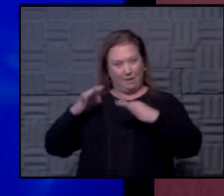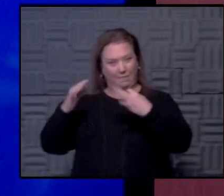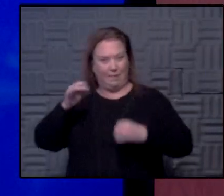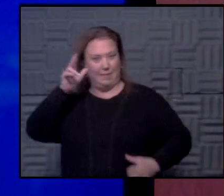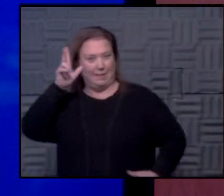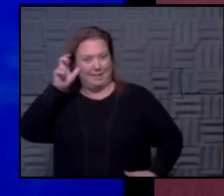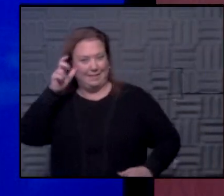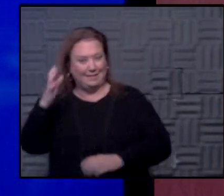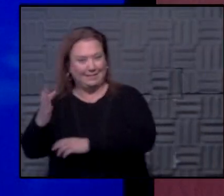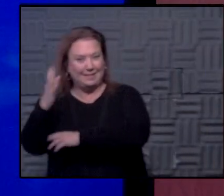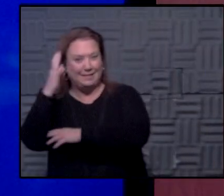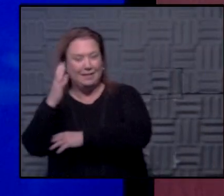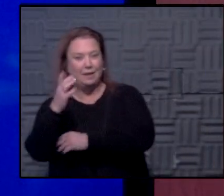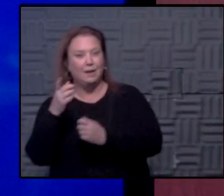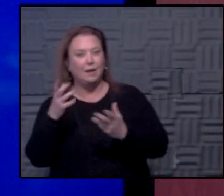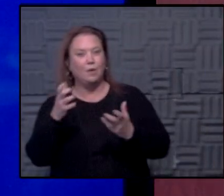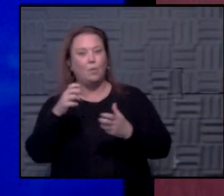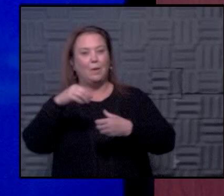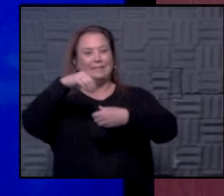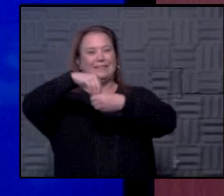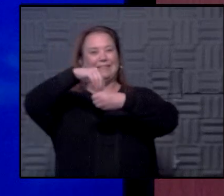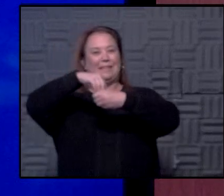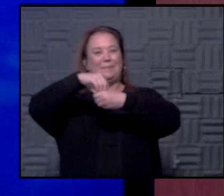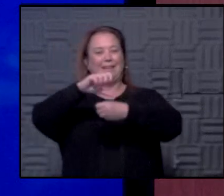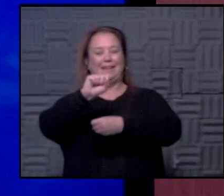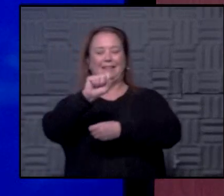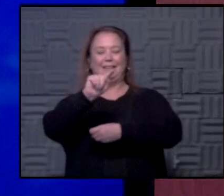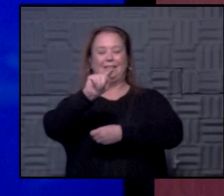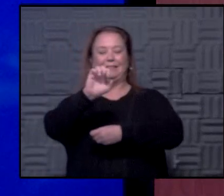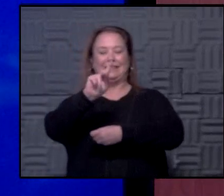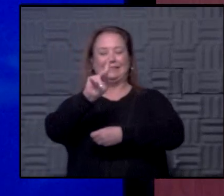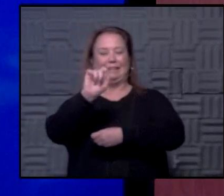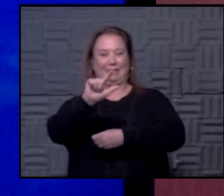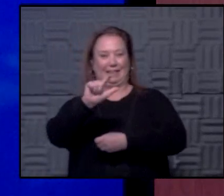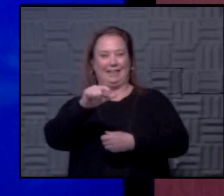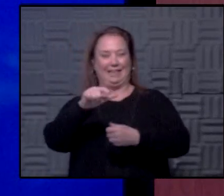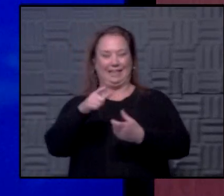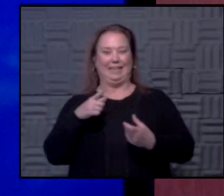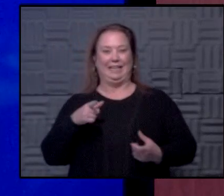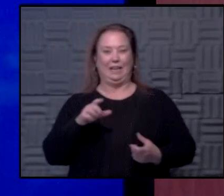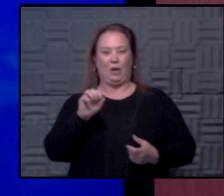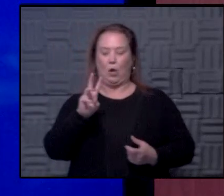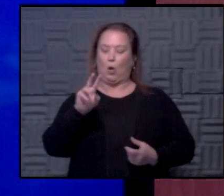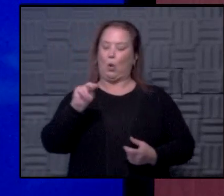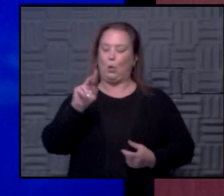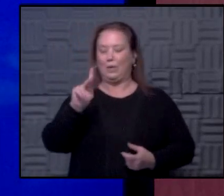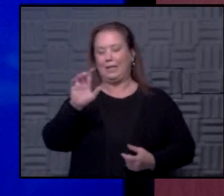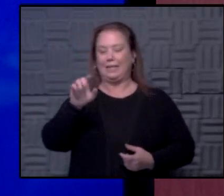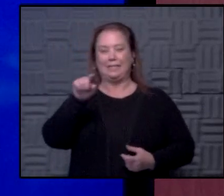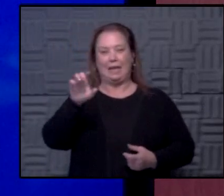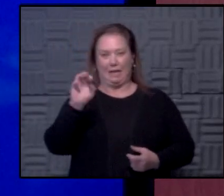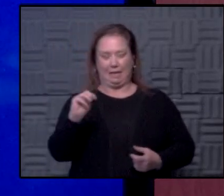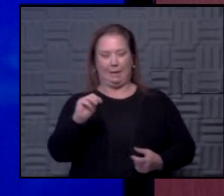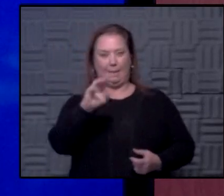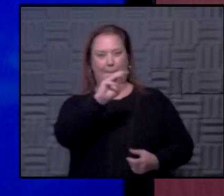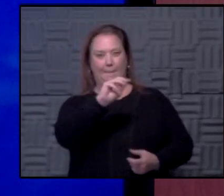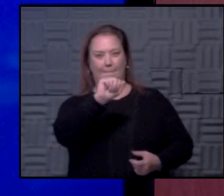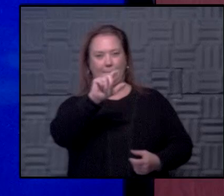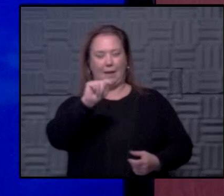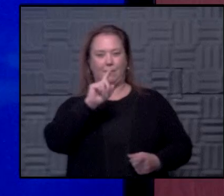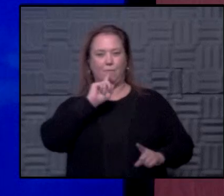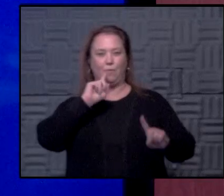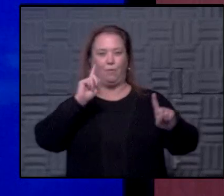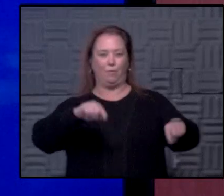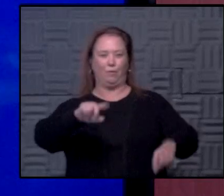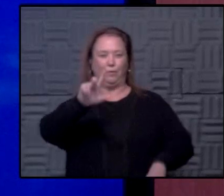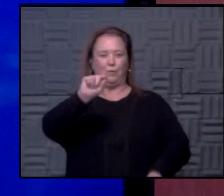this morning, expect a stocking stuffer this holiday season. OwnKC.com. Matt, watch my order. There's going to